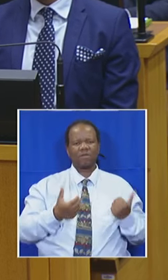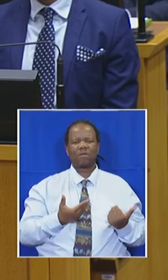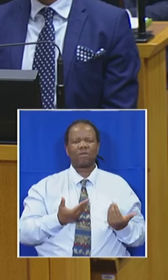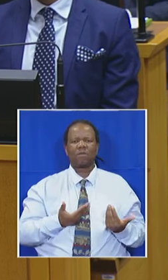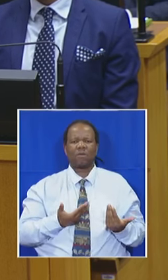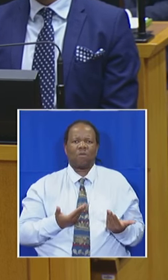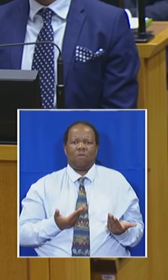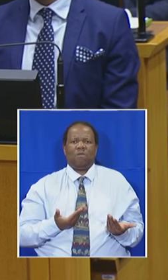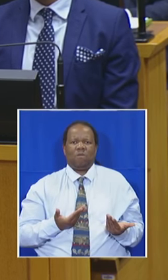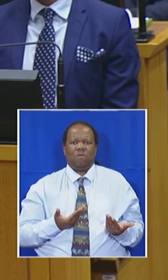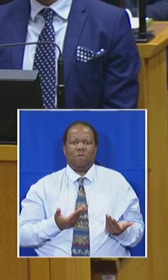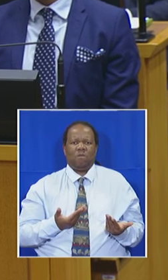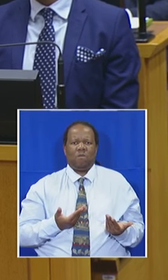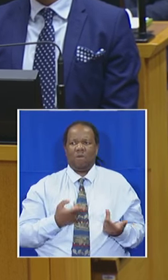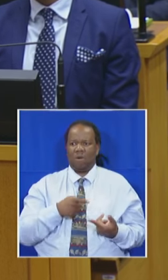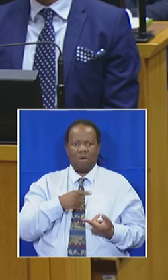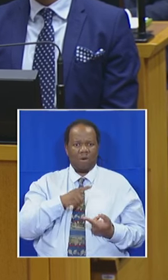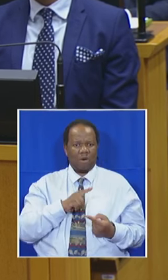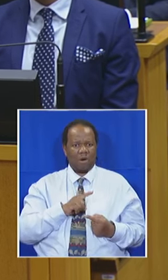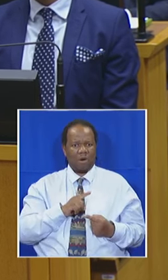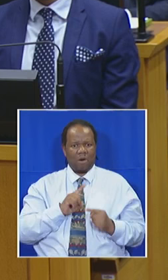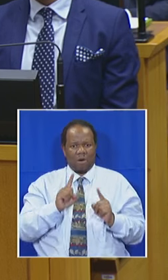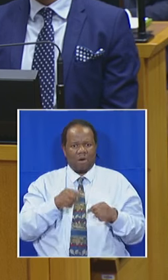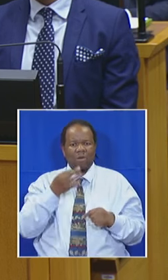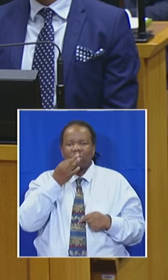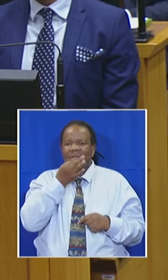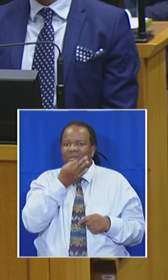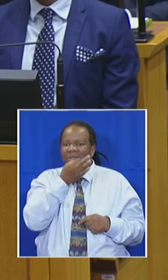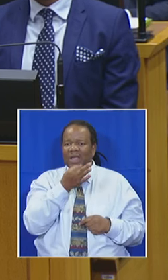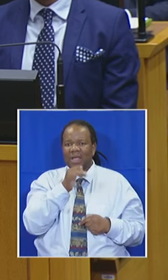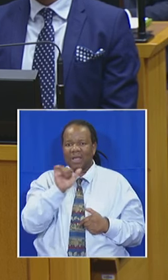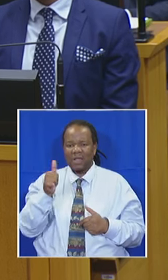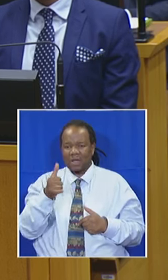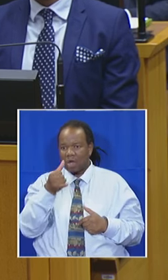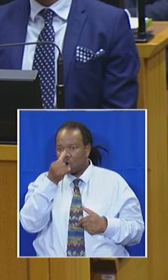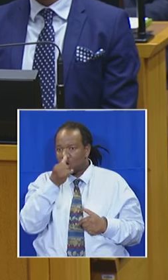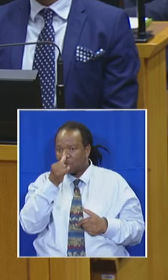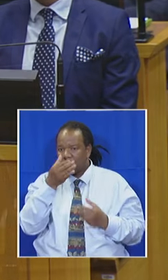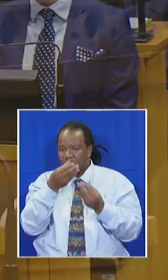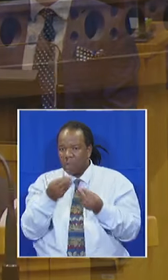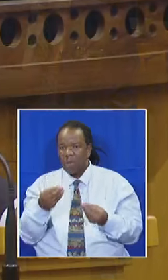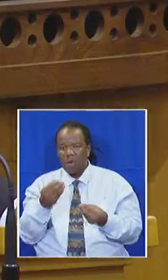sibe sazi ukuthi kunzima kangakanani singakulungisi lokho okufuna kulungiswa.